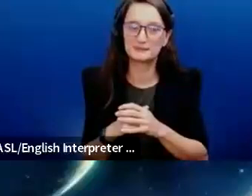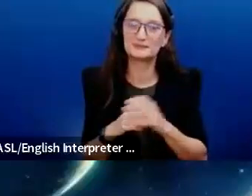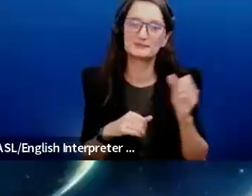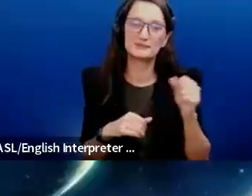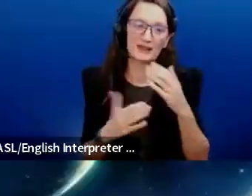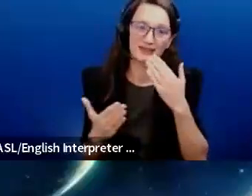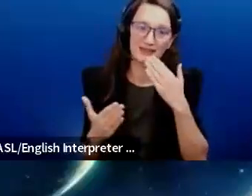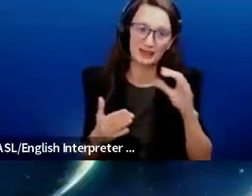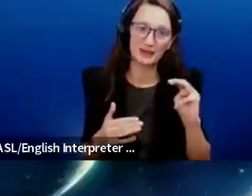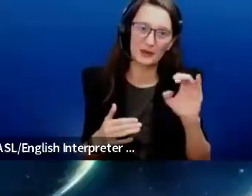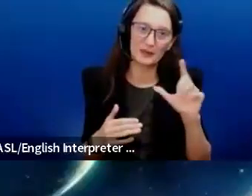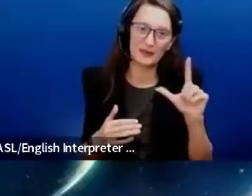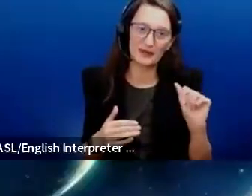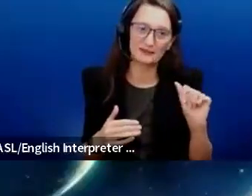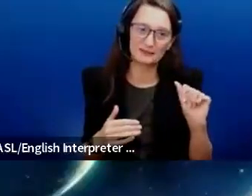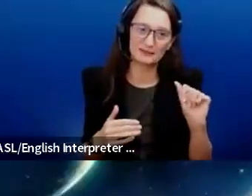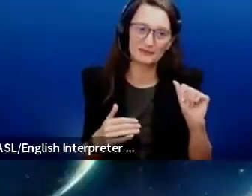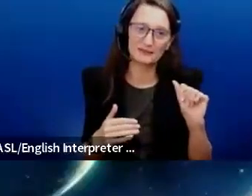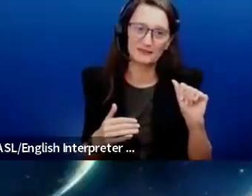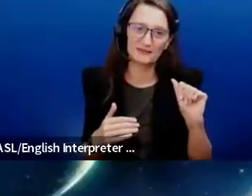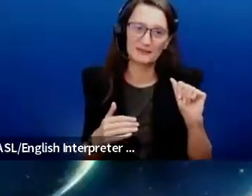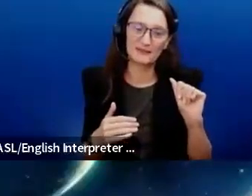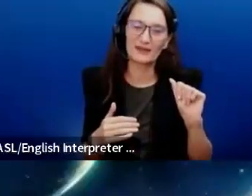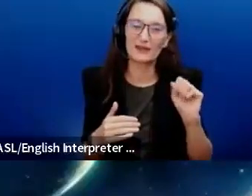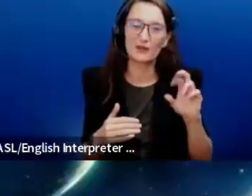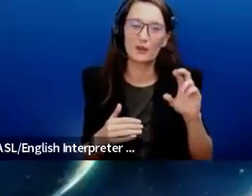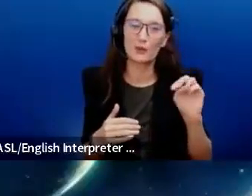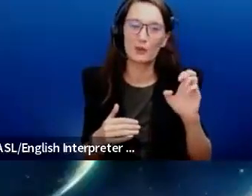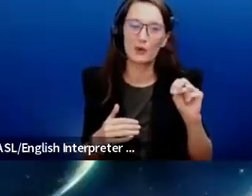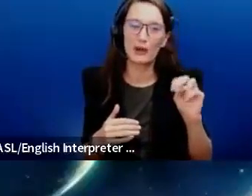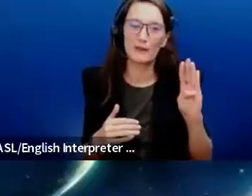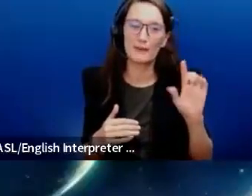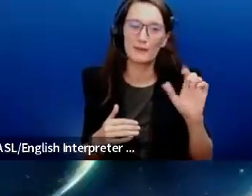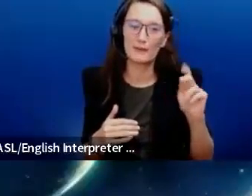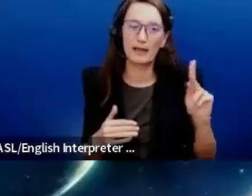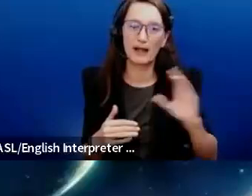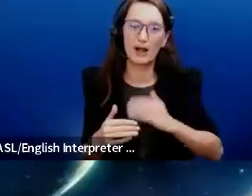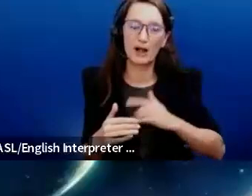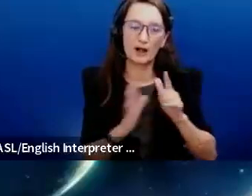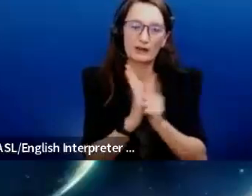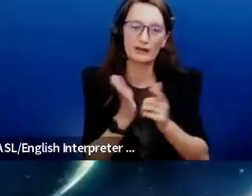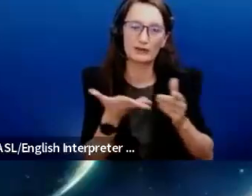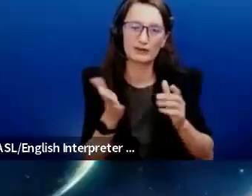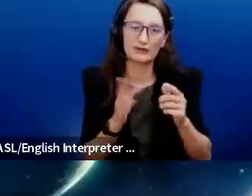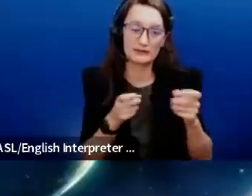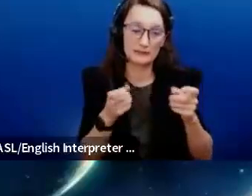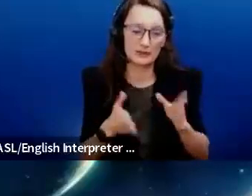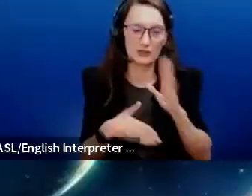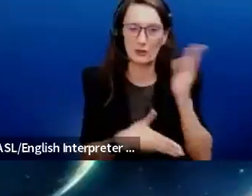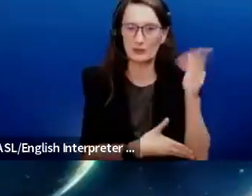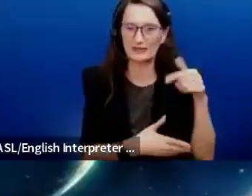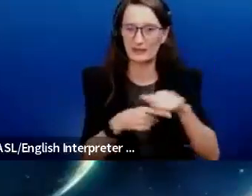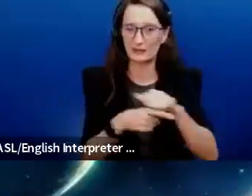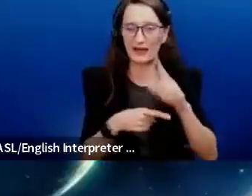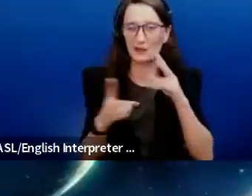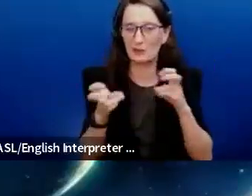you, Camelia. So Robin Black is our legal services manager, and she will be presenting this training. I'll put the link in